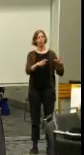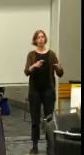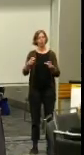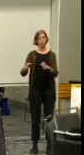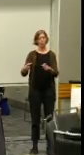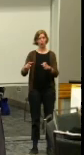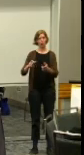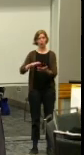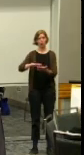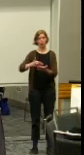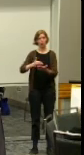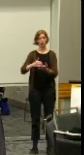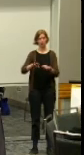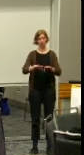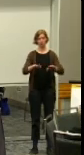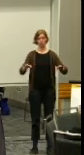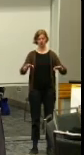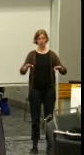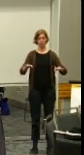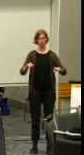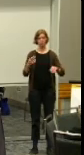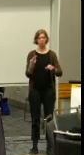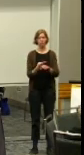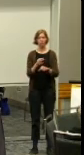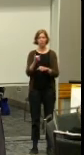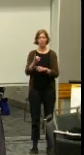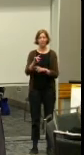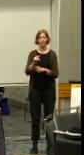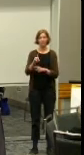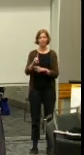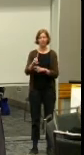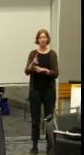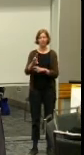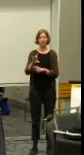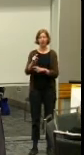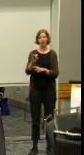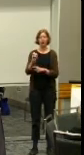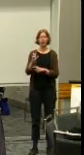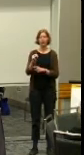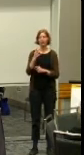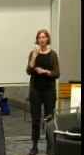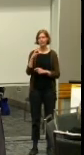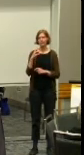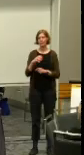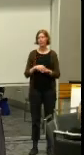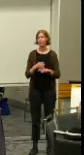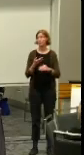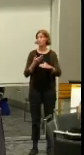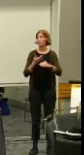an induction cooktop, and then under the countertop we have the